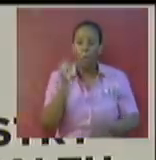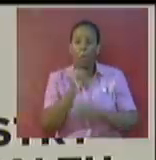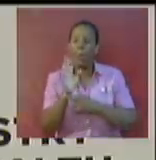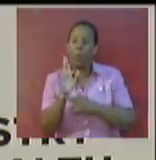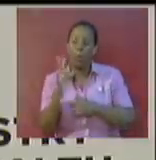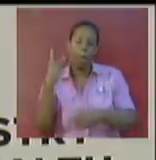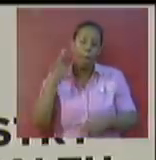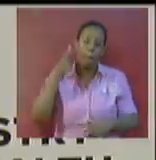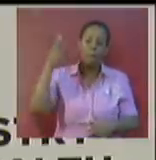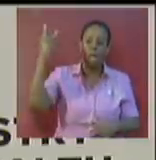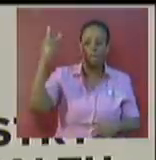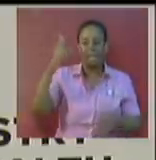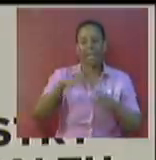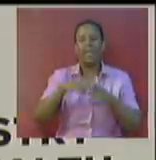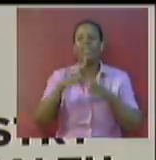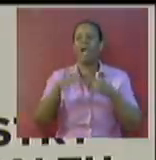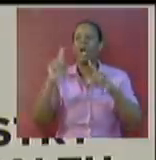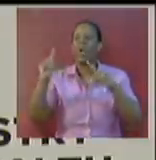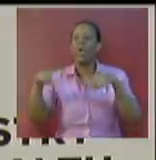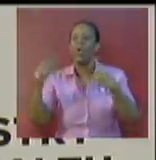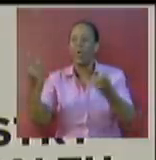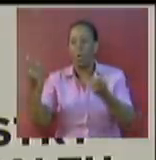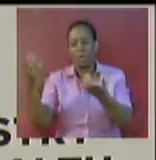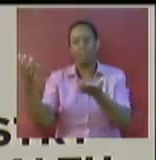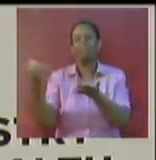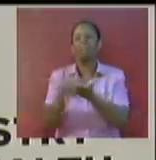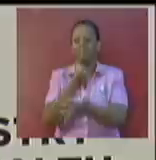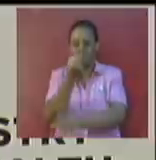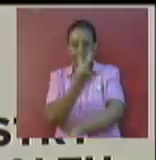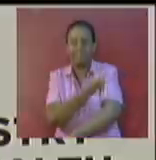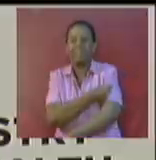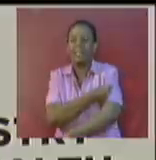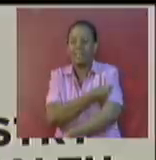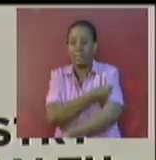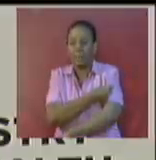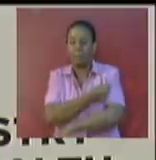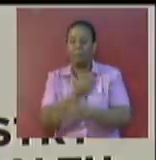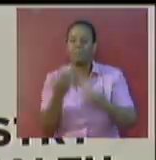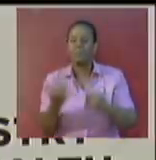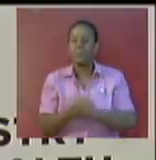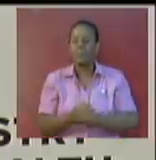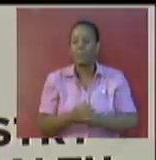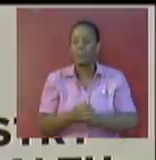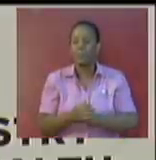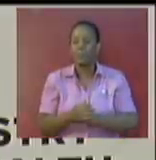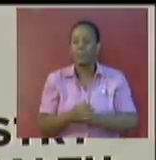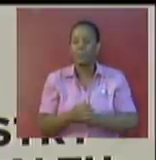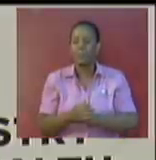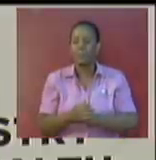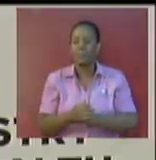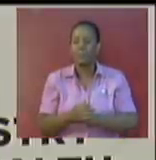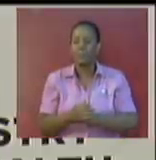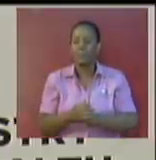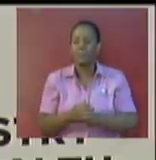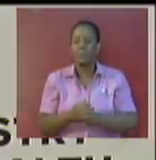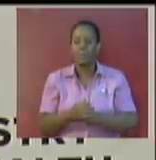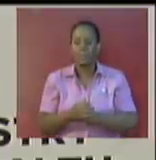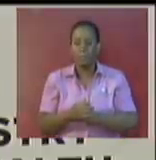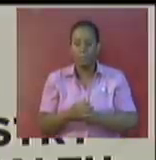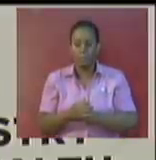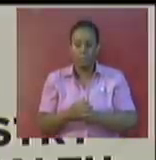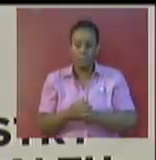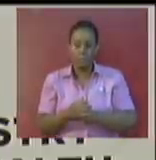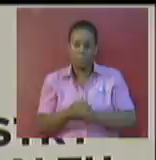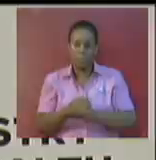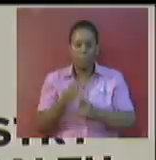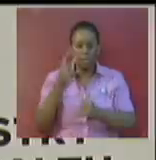be assessed to see if you meet the criteria for vaccination in the first phase. And once you meet the criteria based on a history taken by your physician or by your